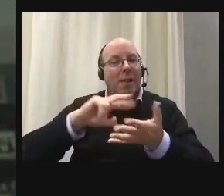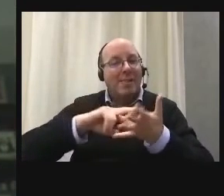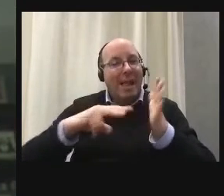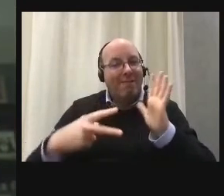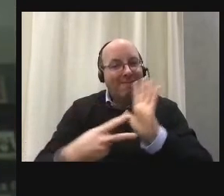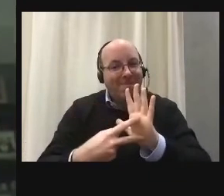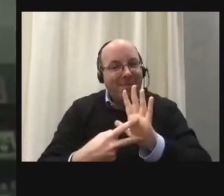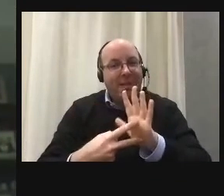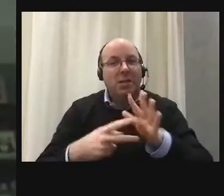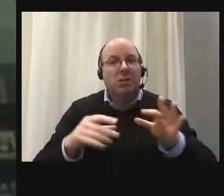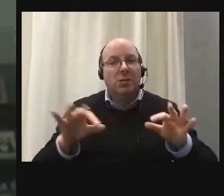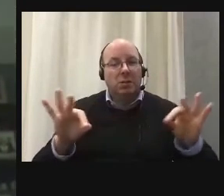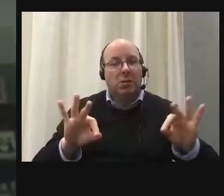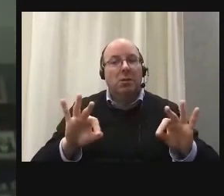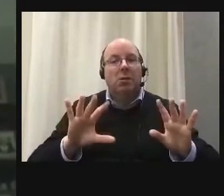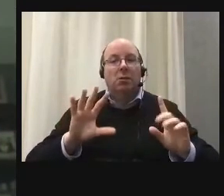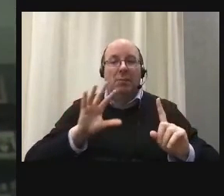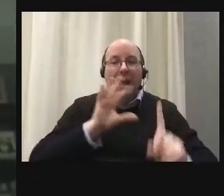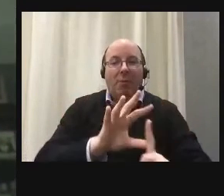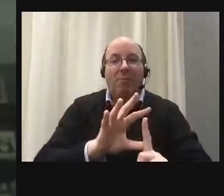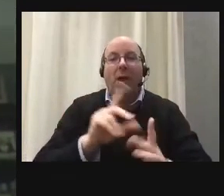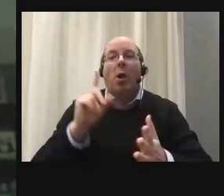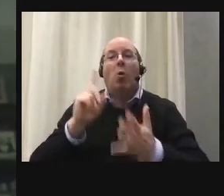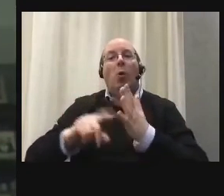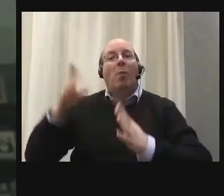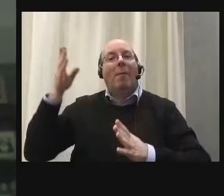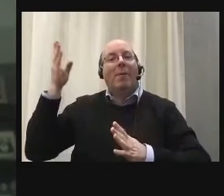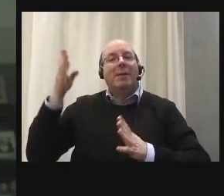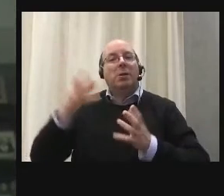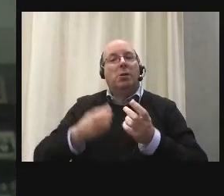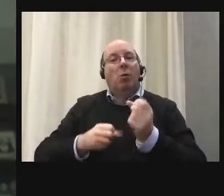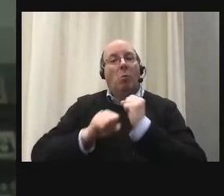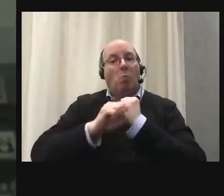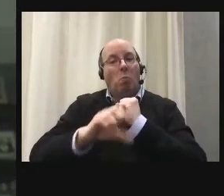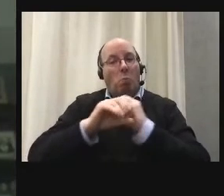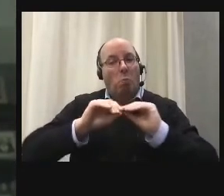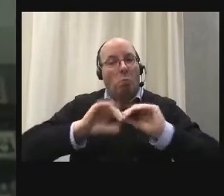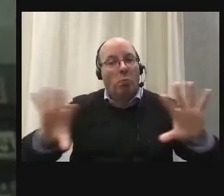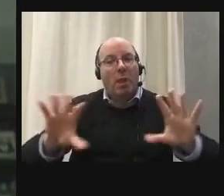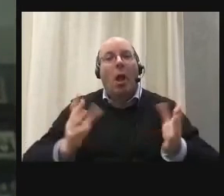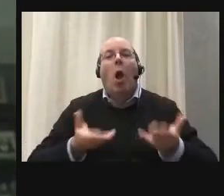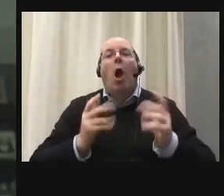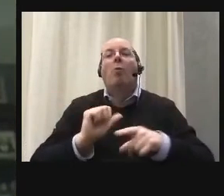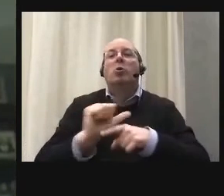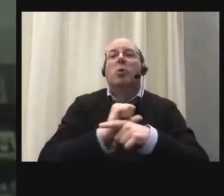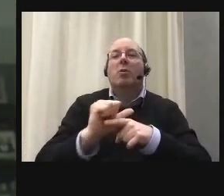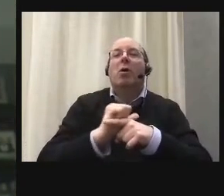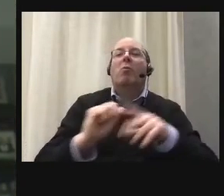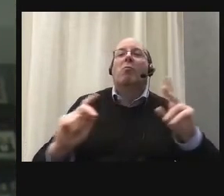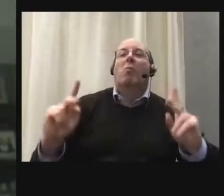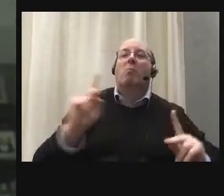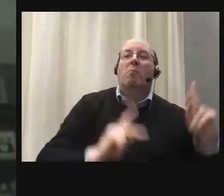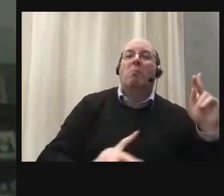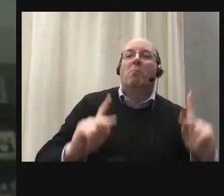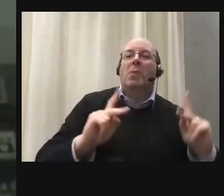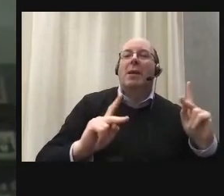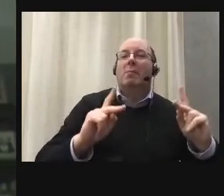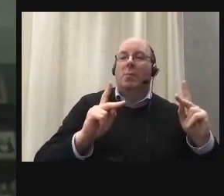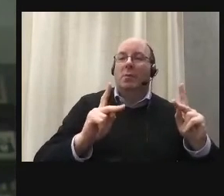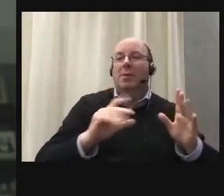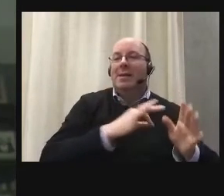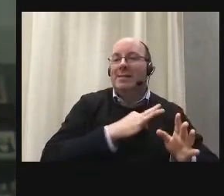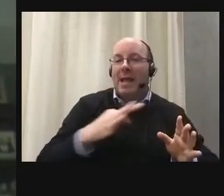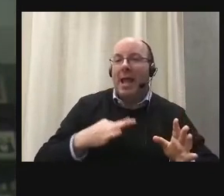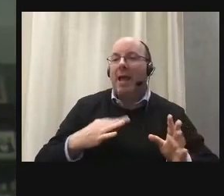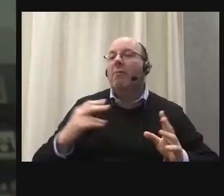shared, amplifying the work of tonight's presenters, offering trainings for staff and lay leadership across our